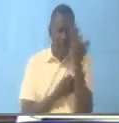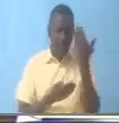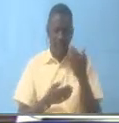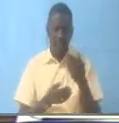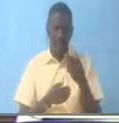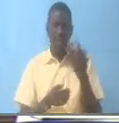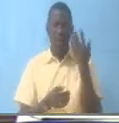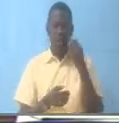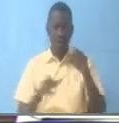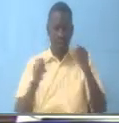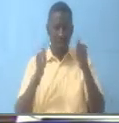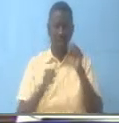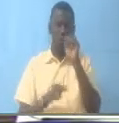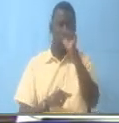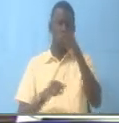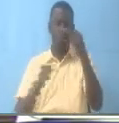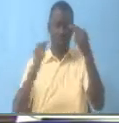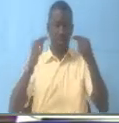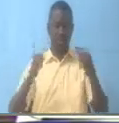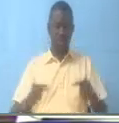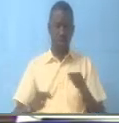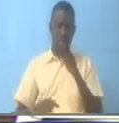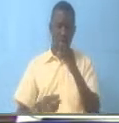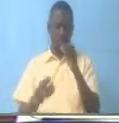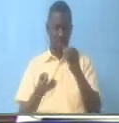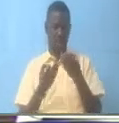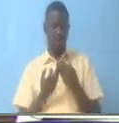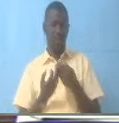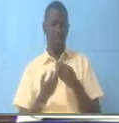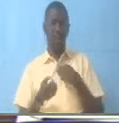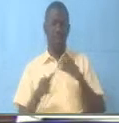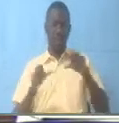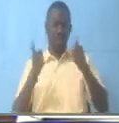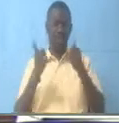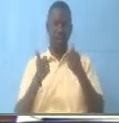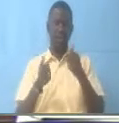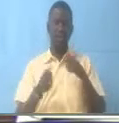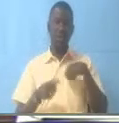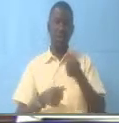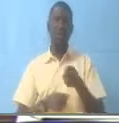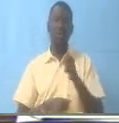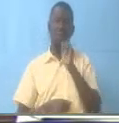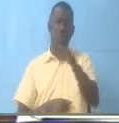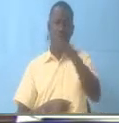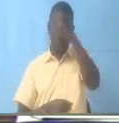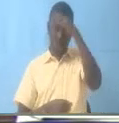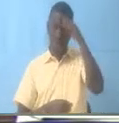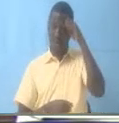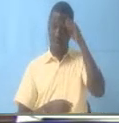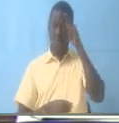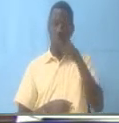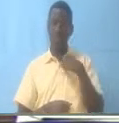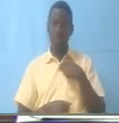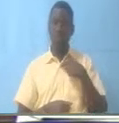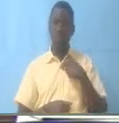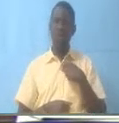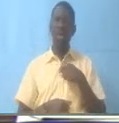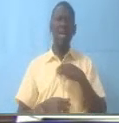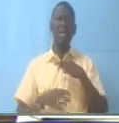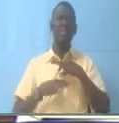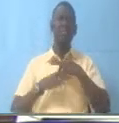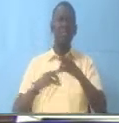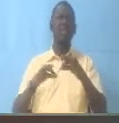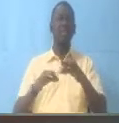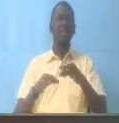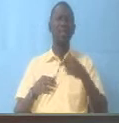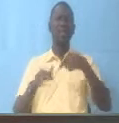that at the beginning of your career, you were into human rights issues. Bi nga commencé